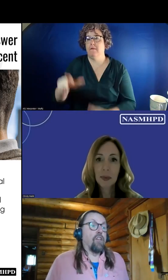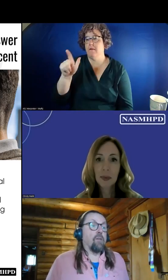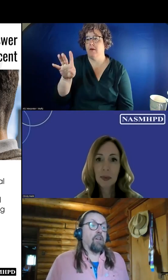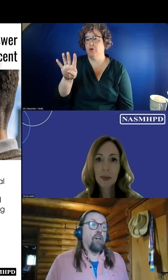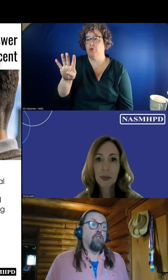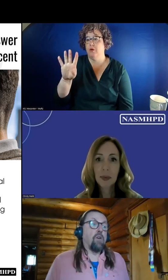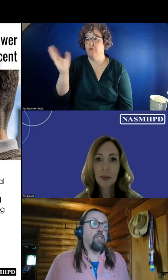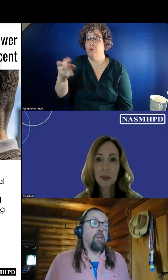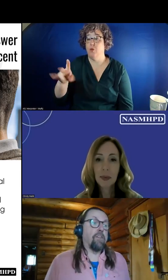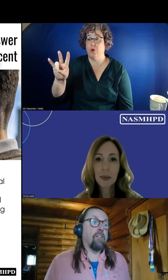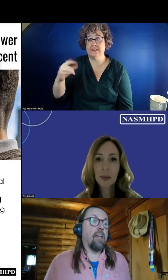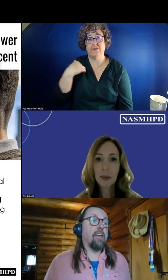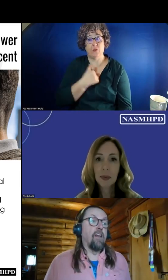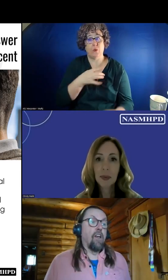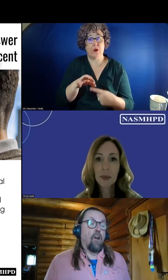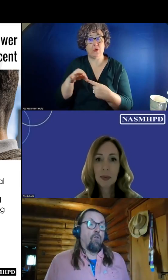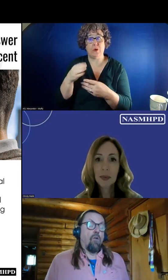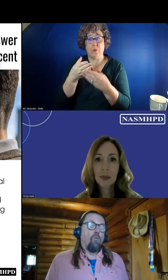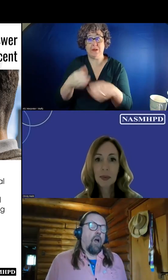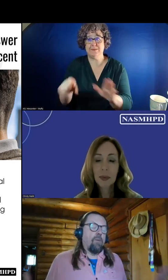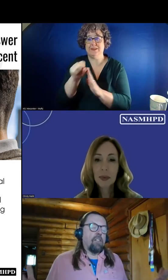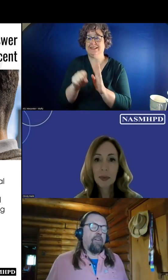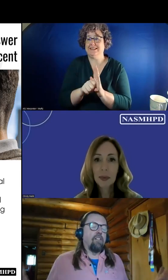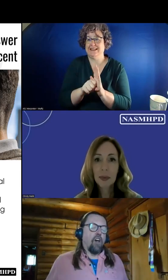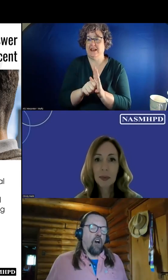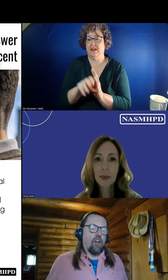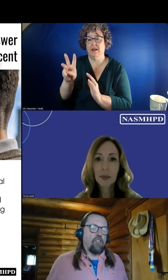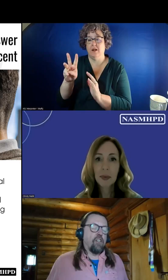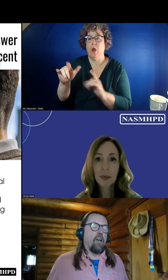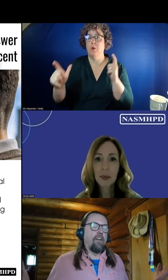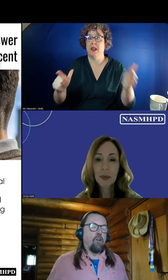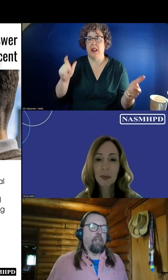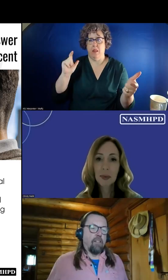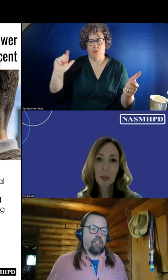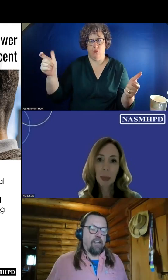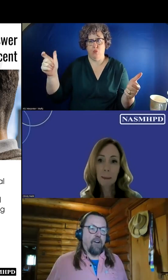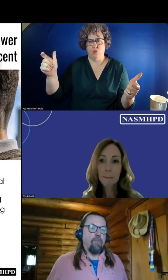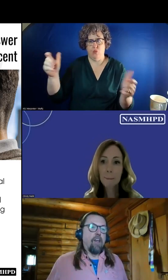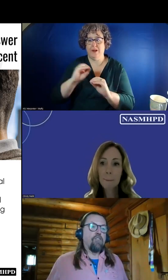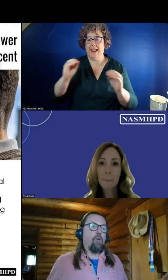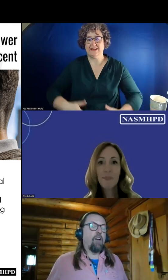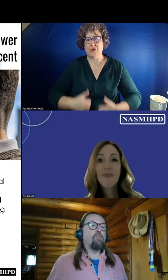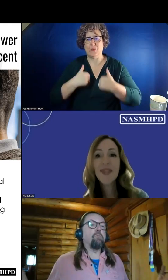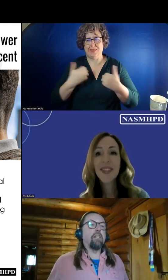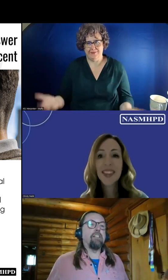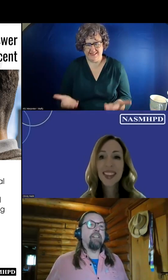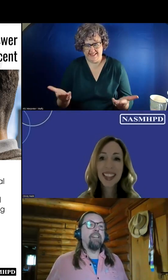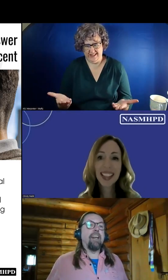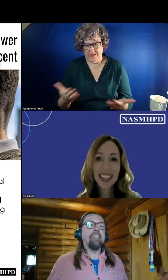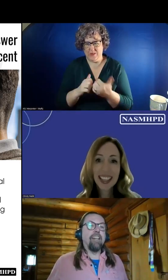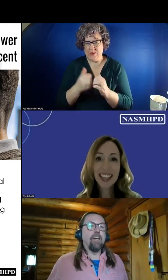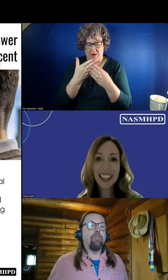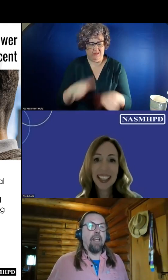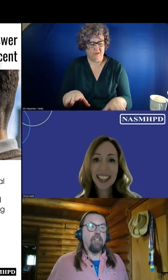very unique because we've split the state. Wyoming is very large and nobody lives here. So how do you split a